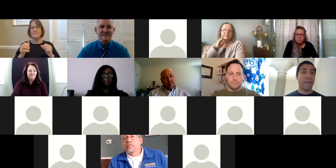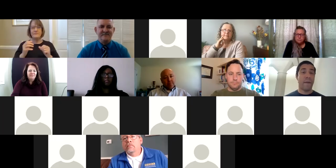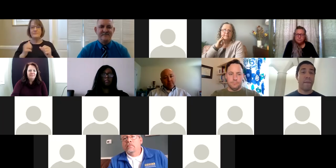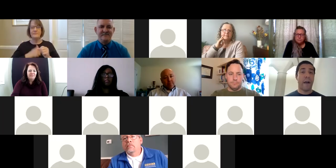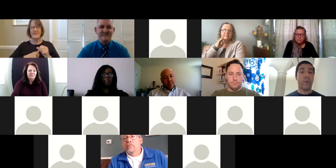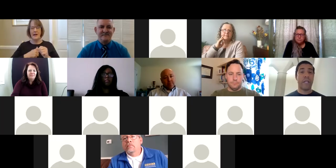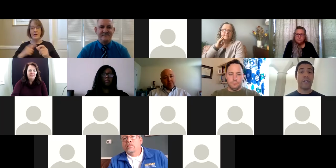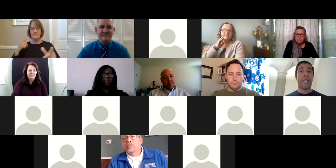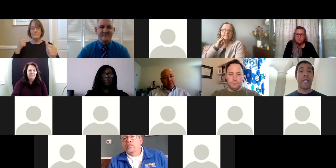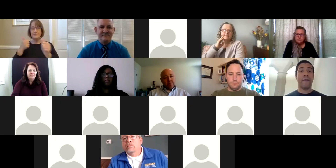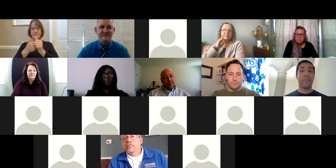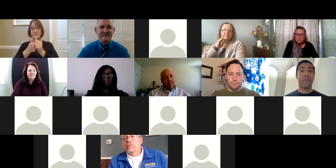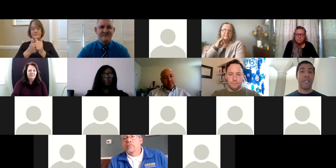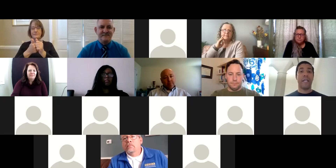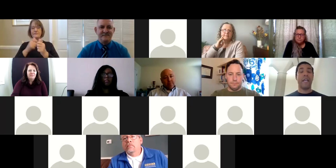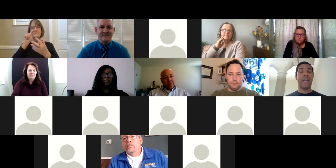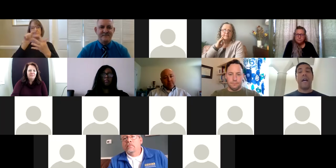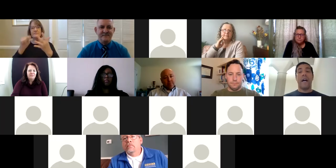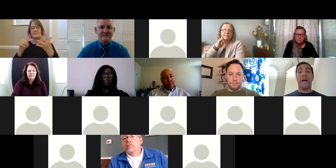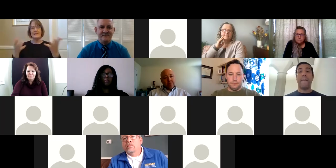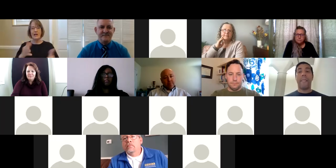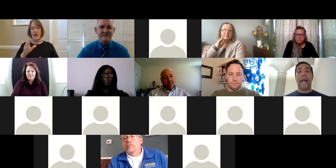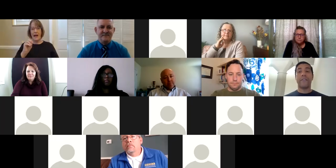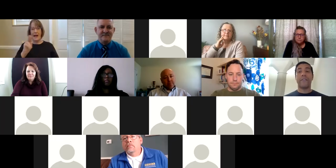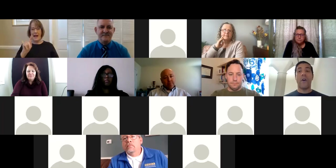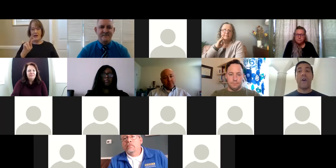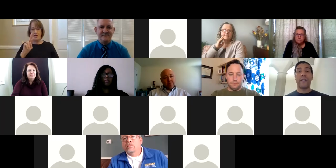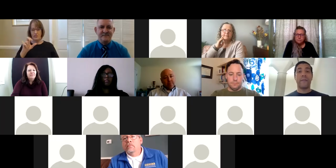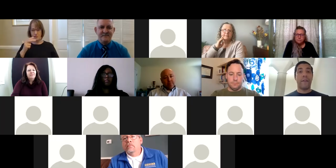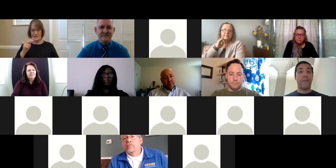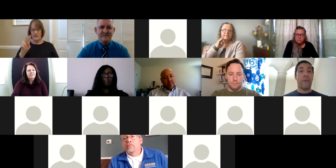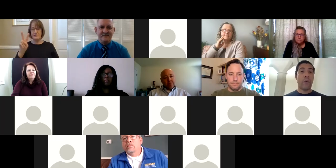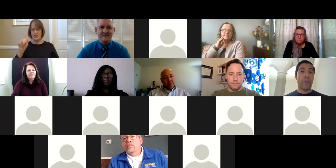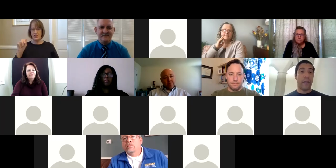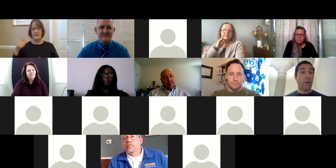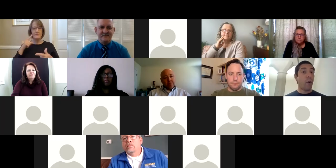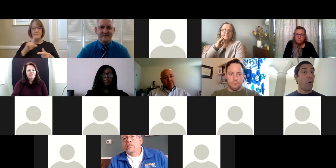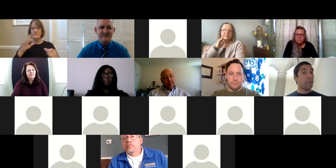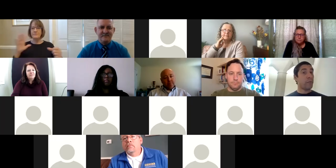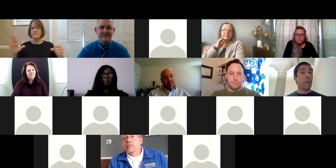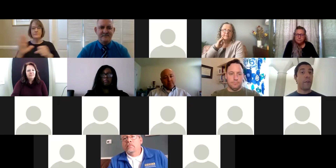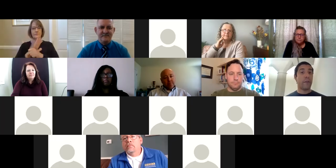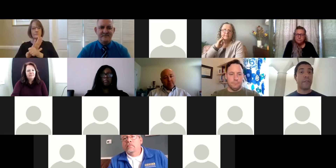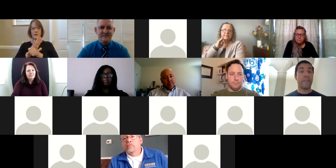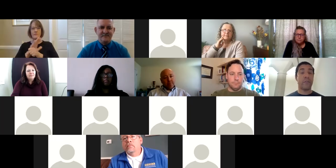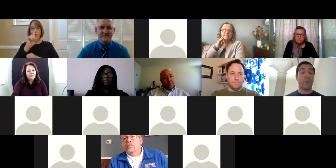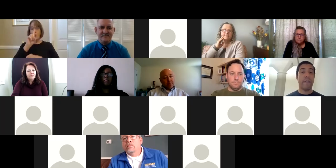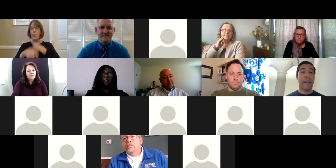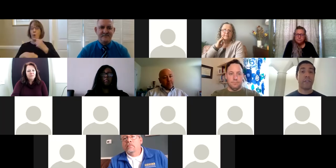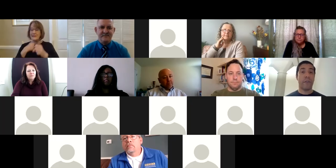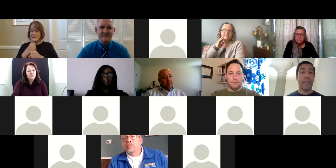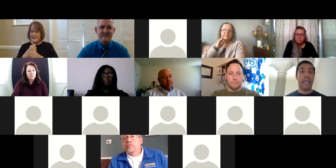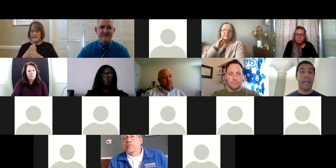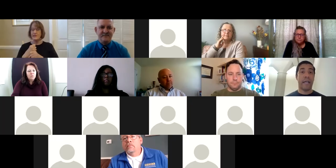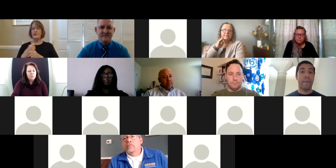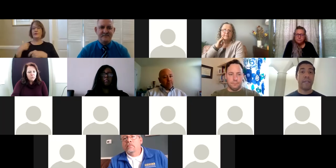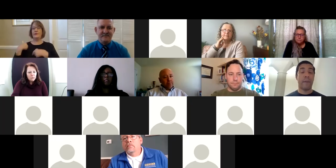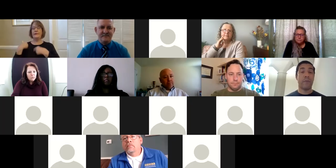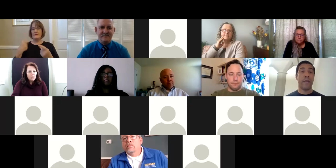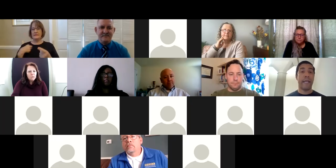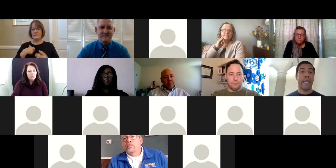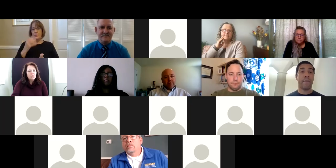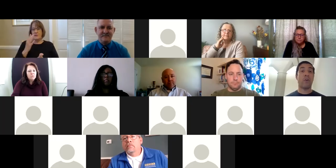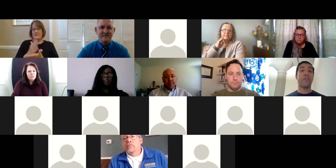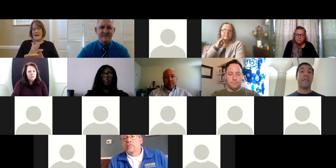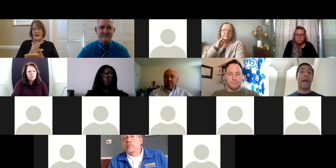for outreach in Virginia. As you know, it's been a full year, almost a full year since we've actually stopped